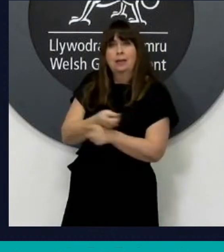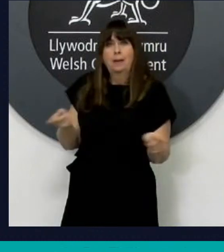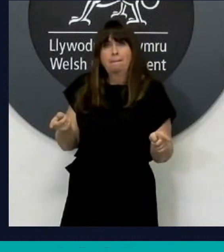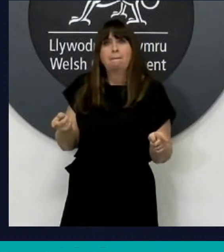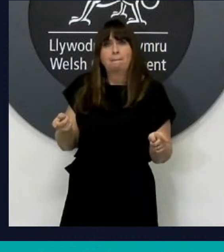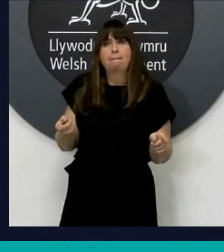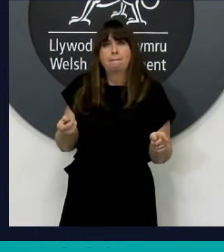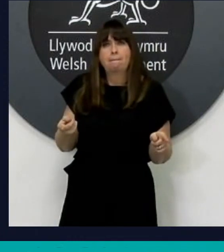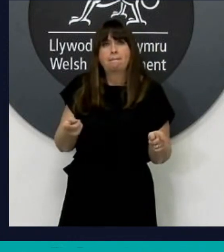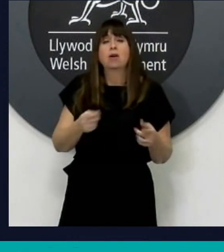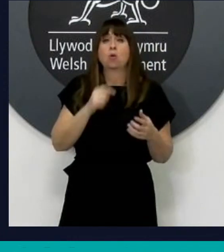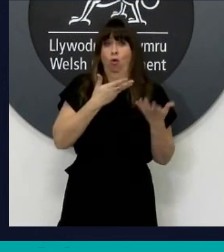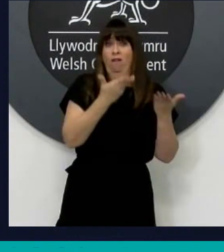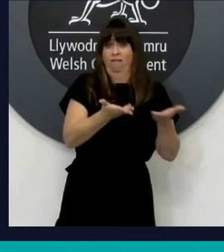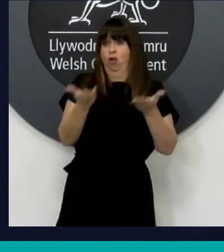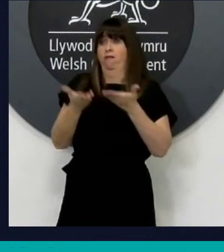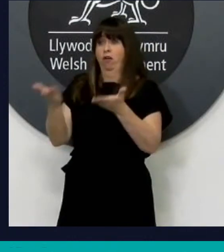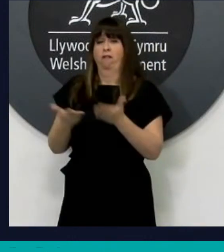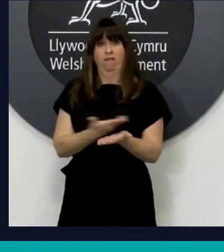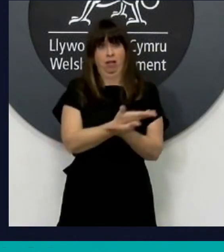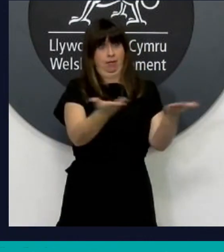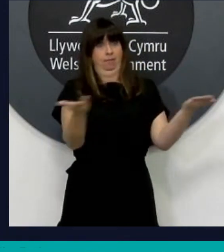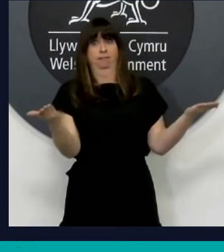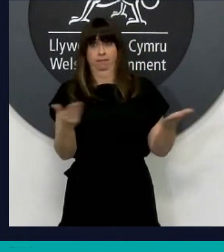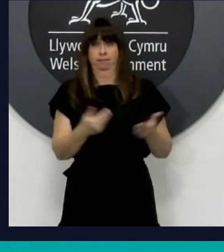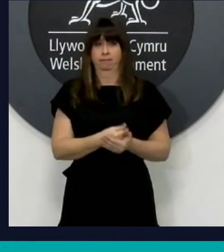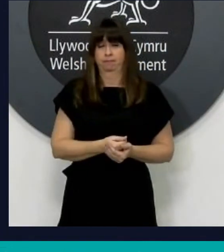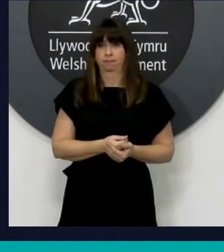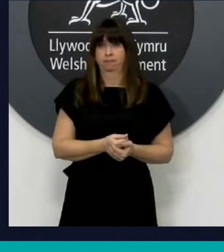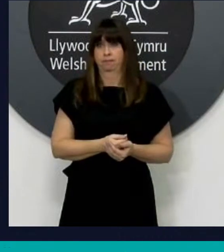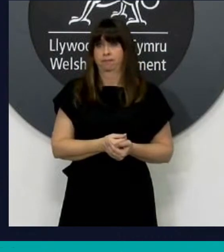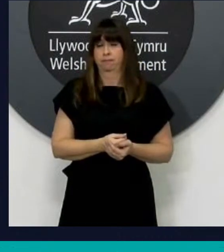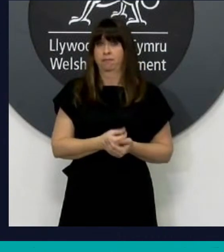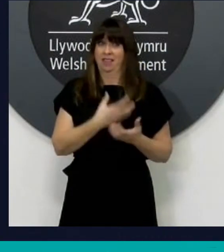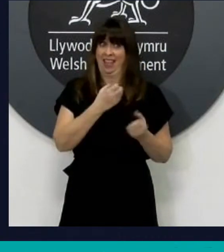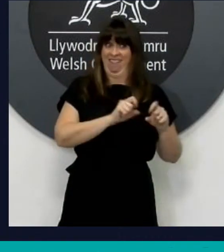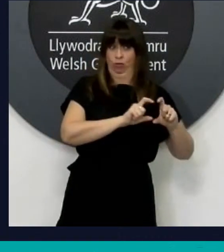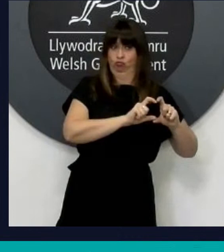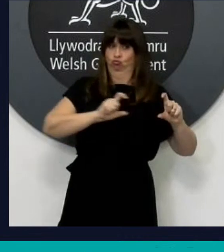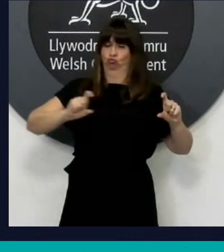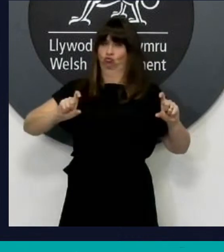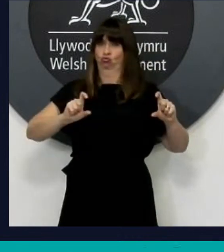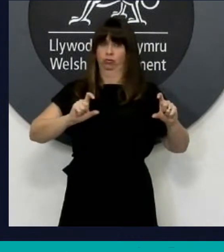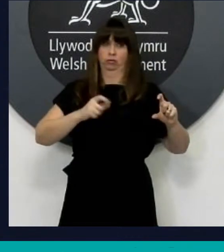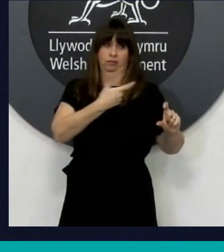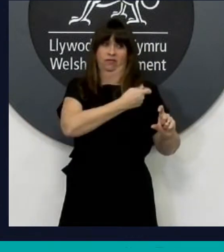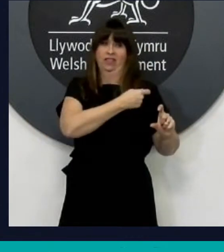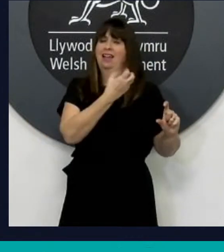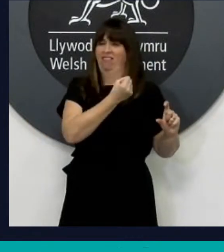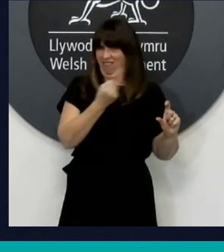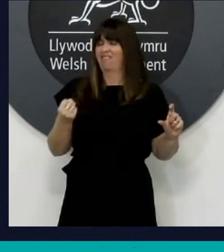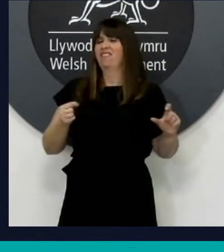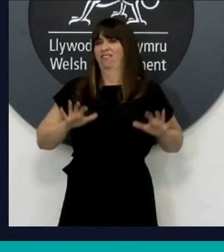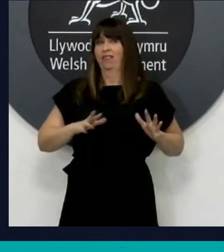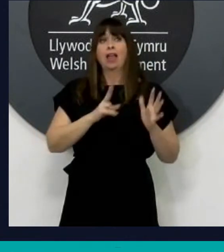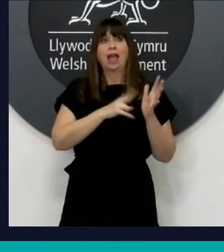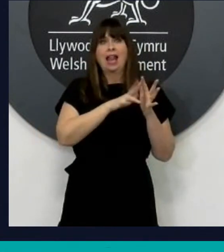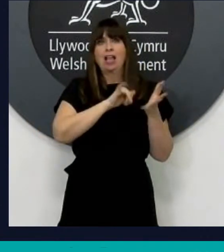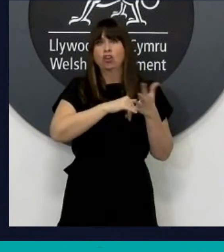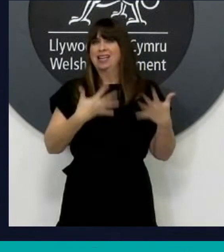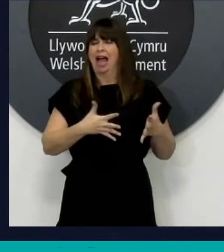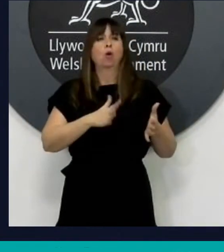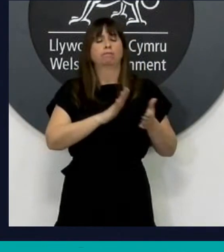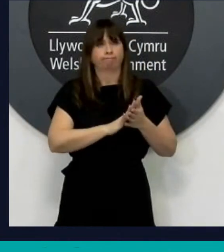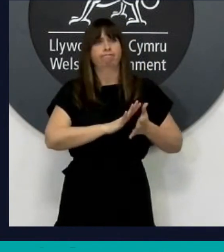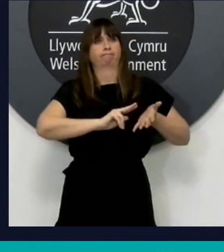to everyone who is eligible. We have the supply of the vaccine, and we are working with the NHS at speed